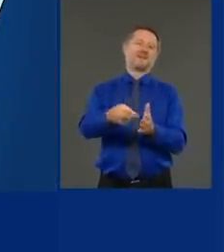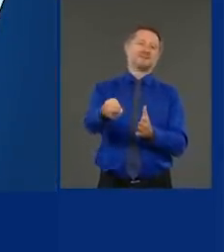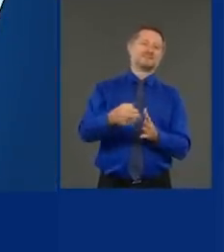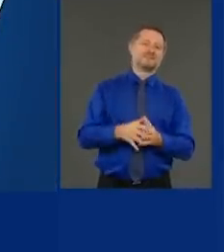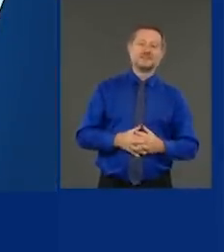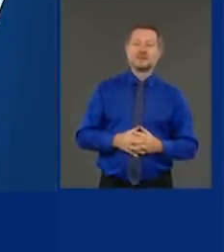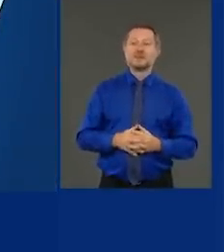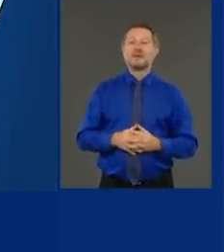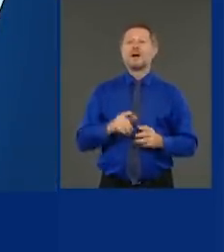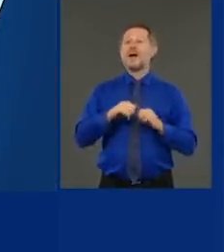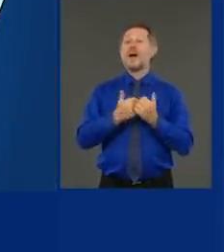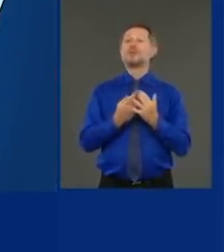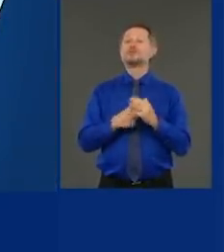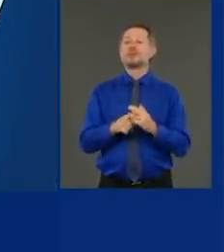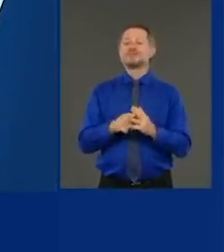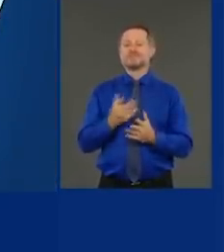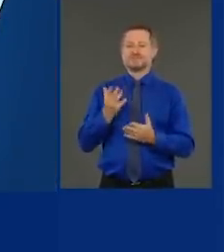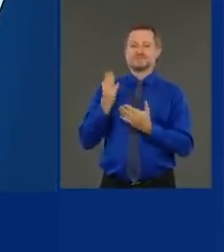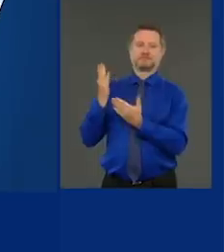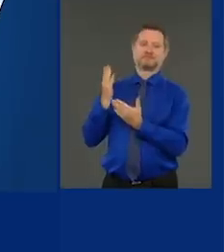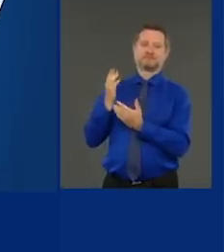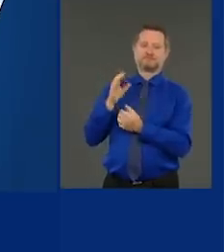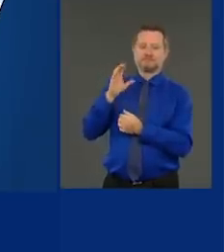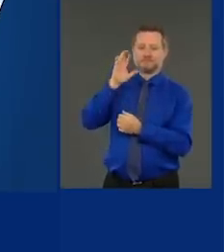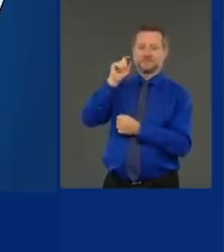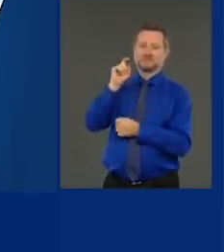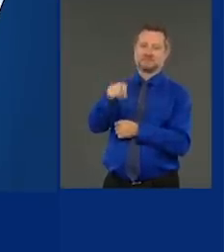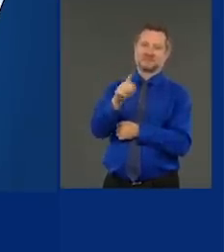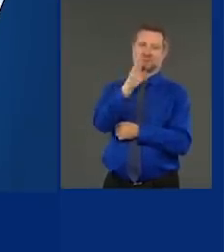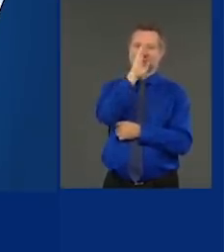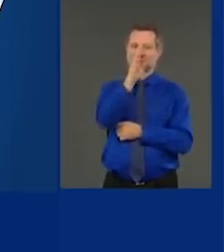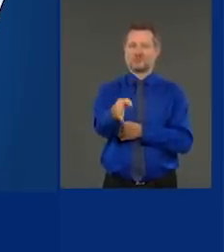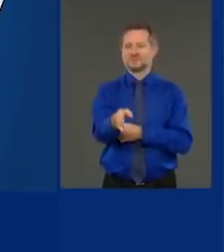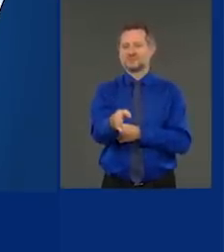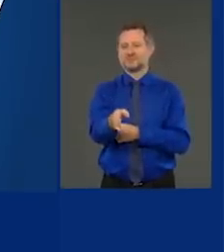with the President telling the American people the truth.